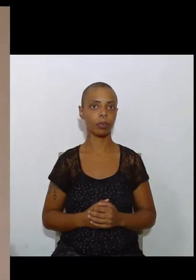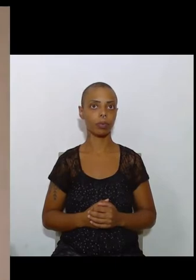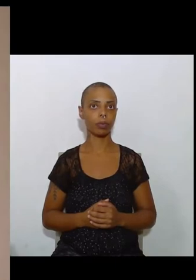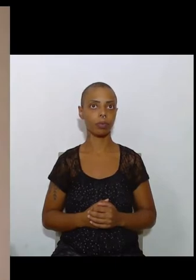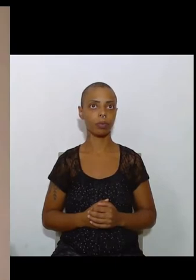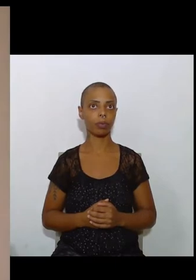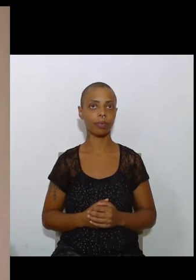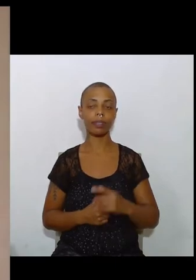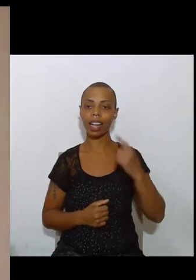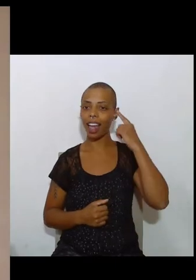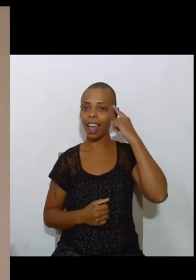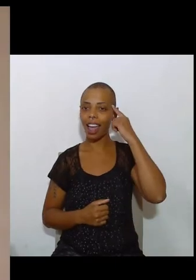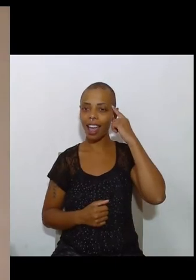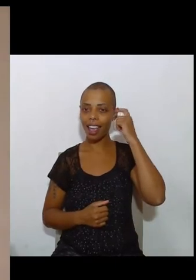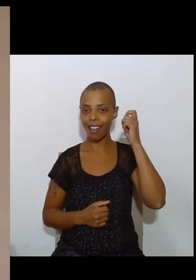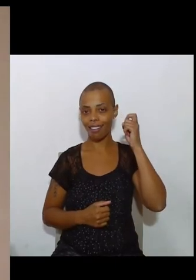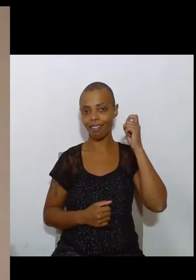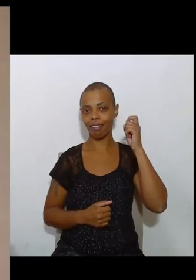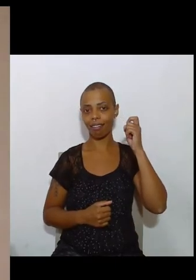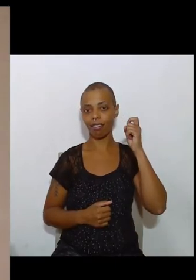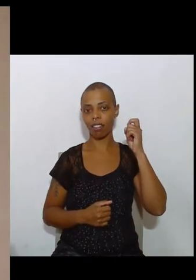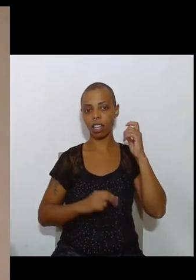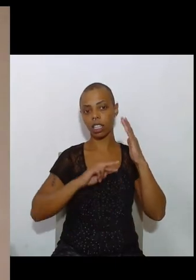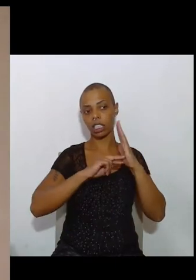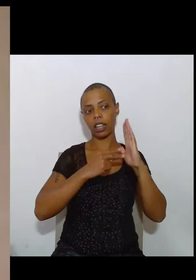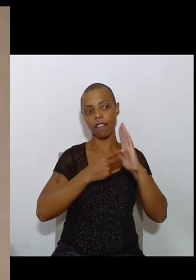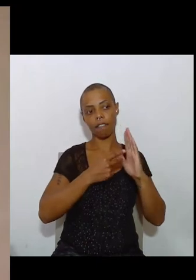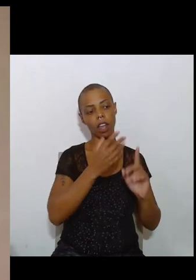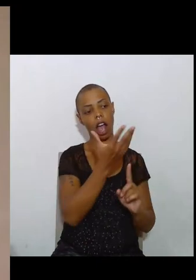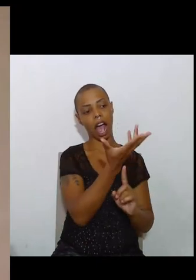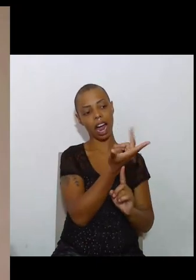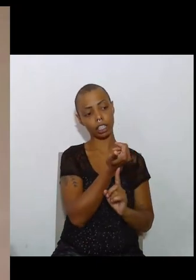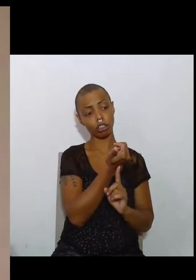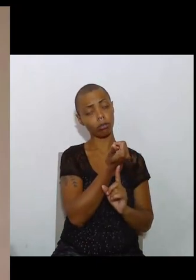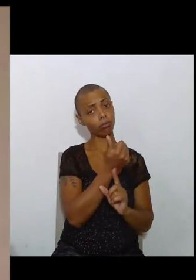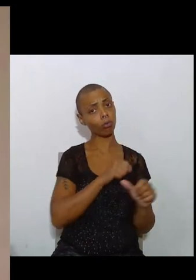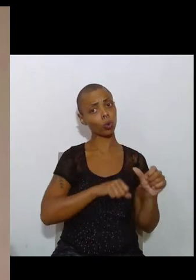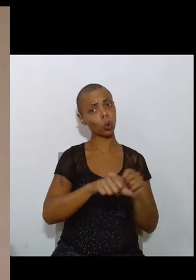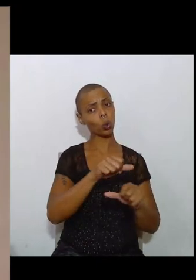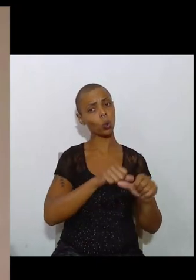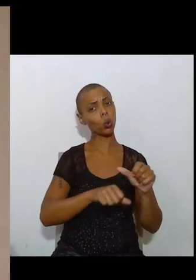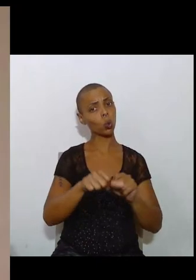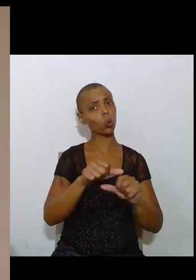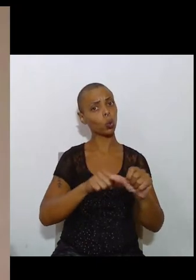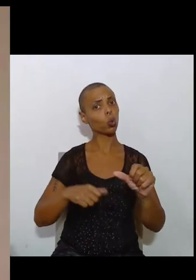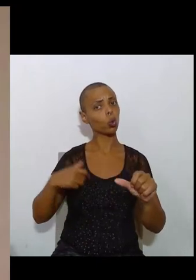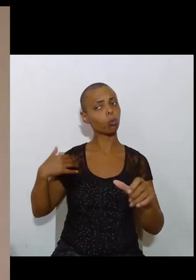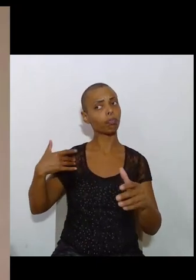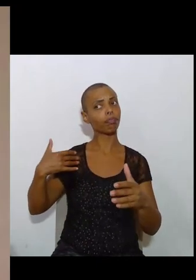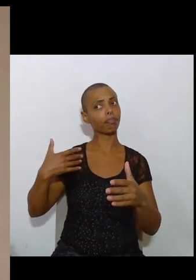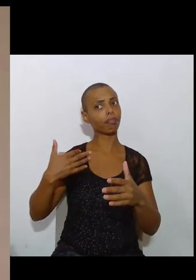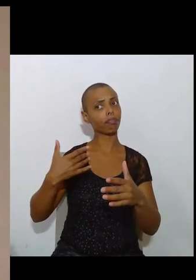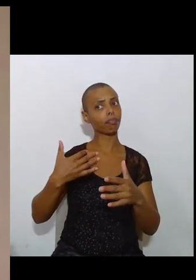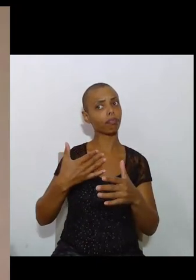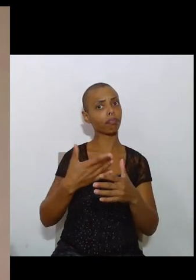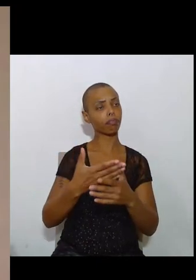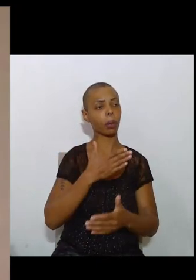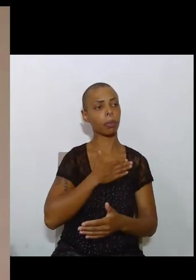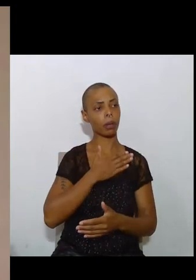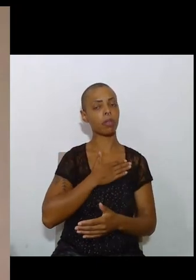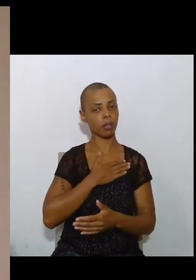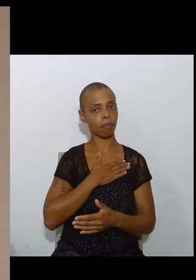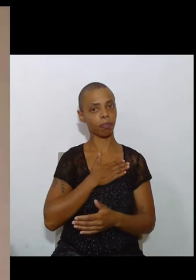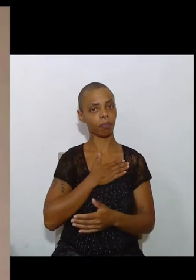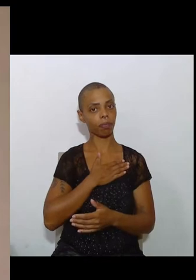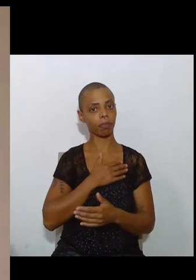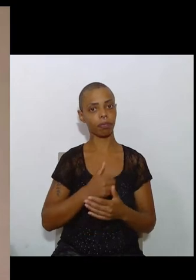well I believe that the concept of what is an artist has changed